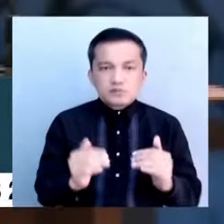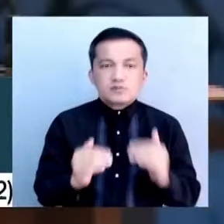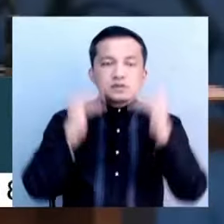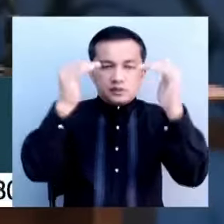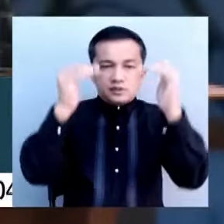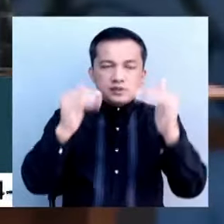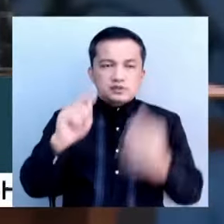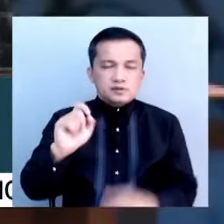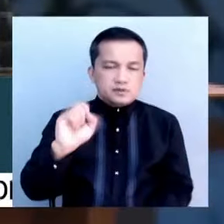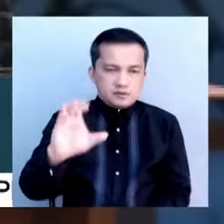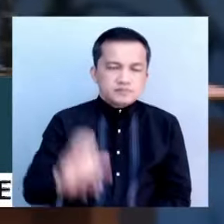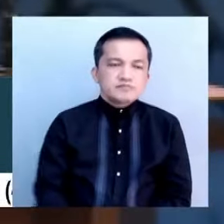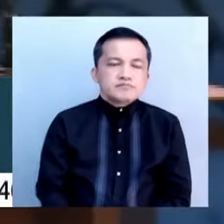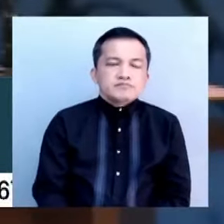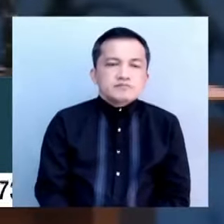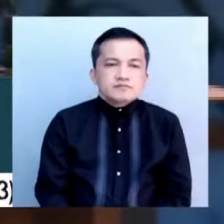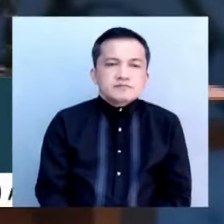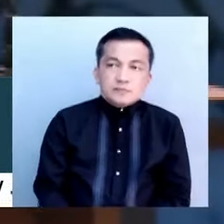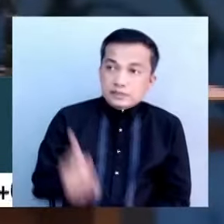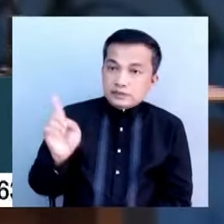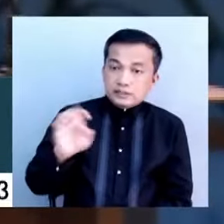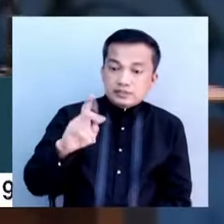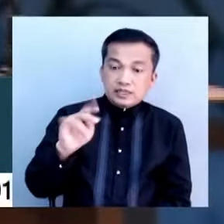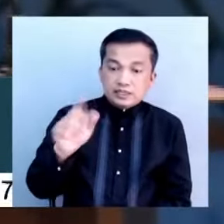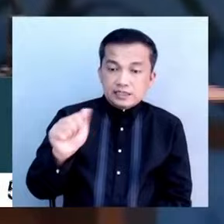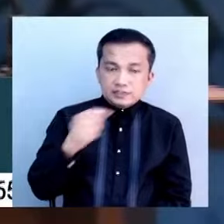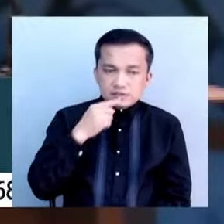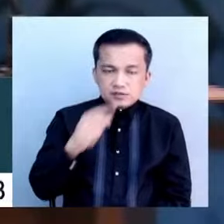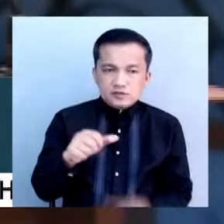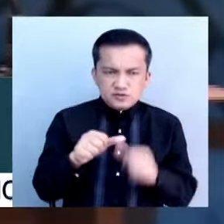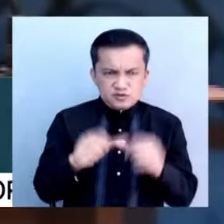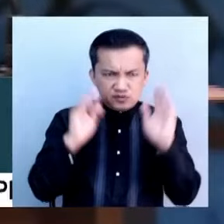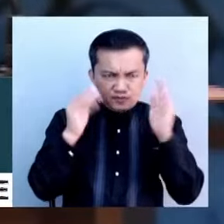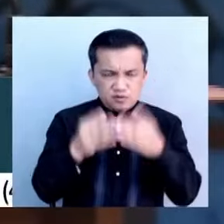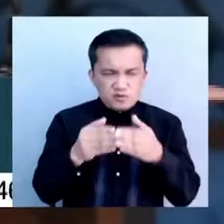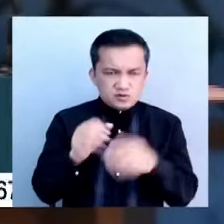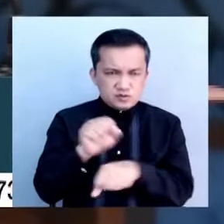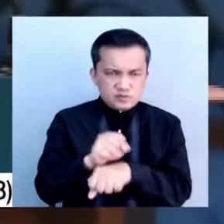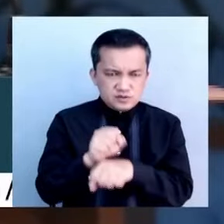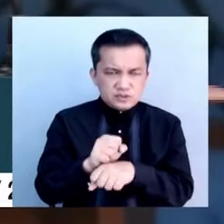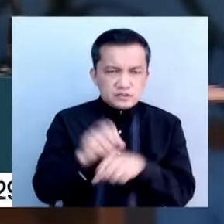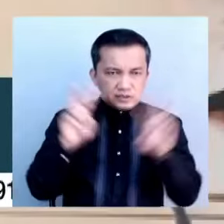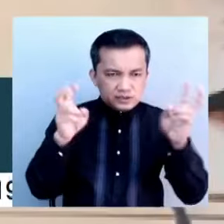Court. For now, Estrada says he will continue to focus on his job as senator.